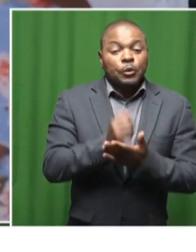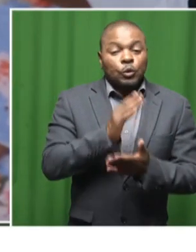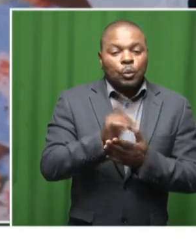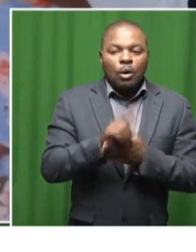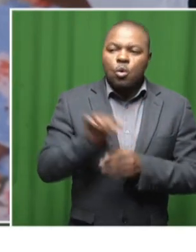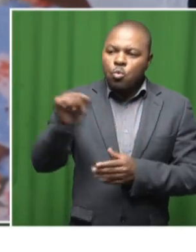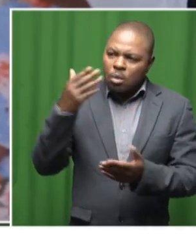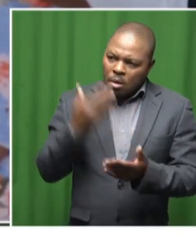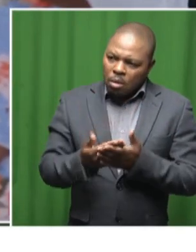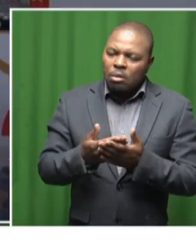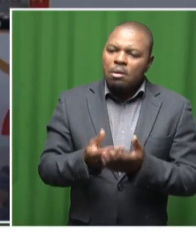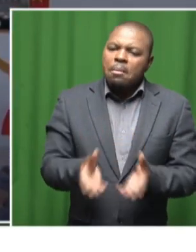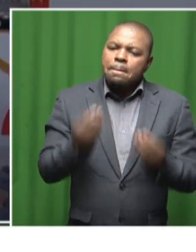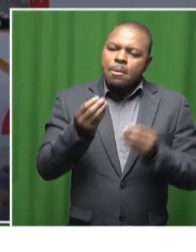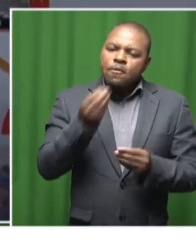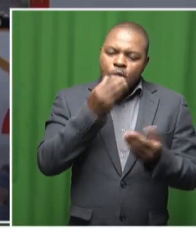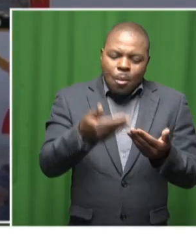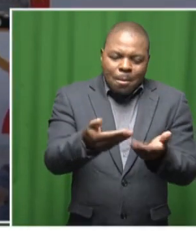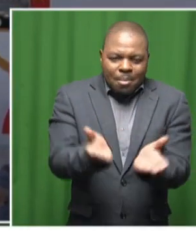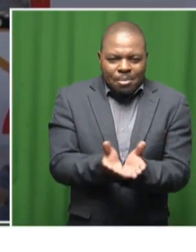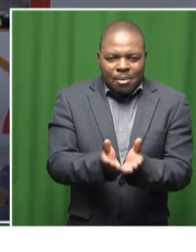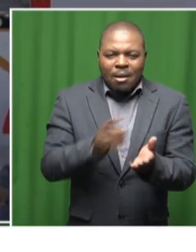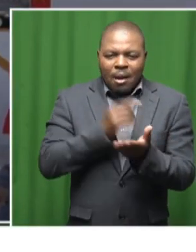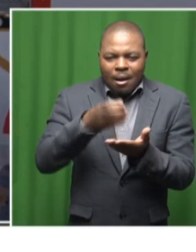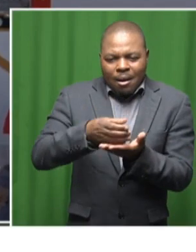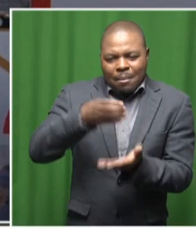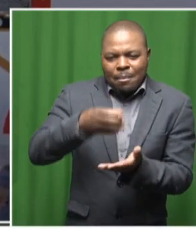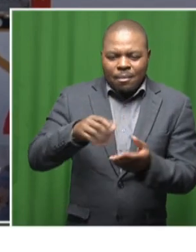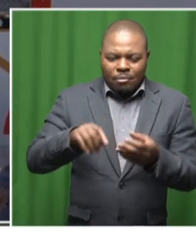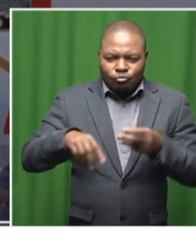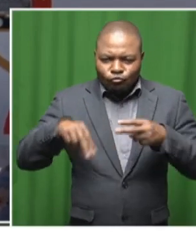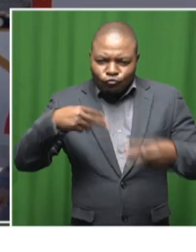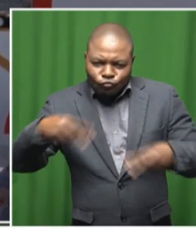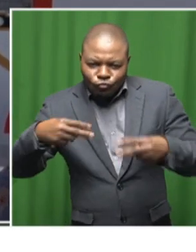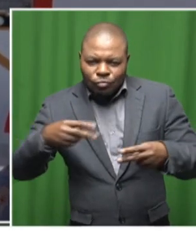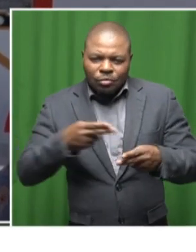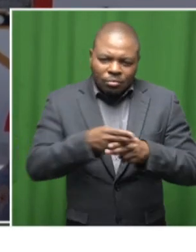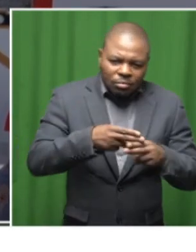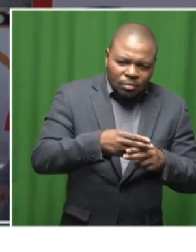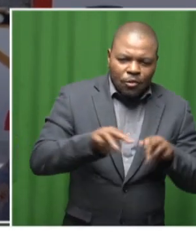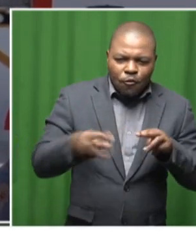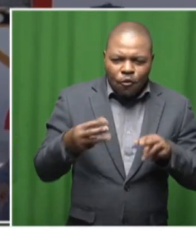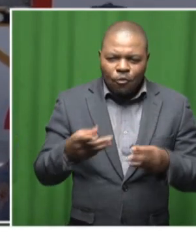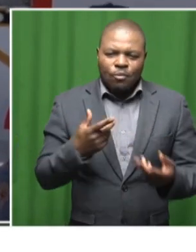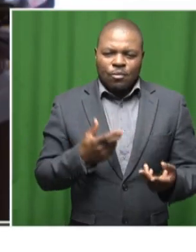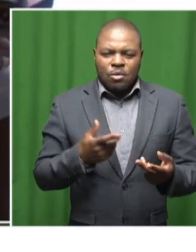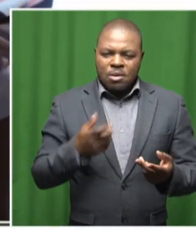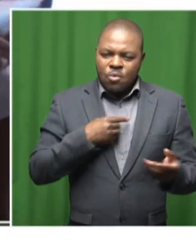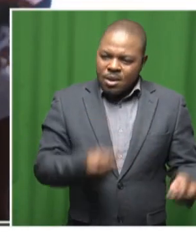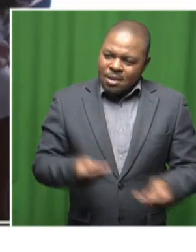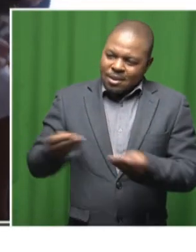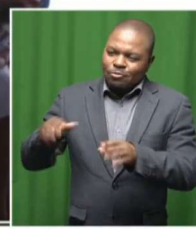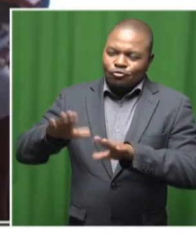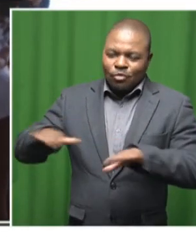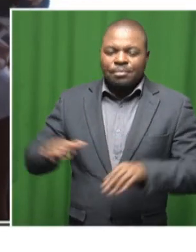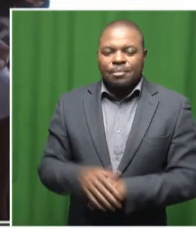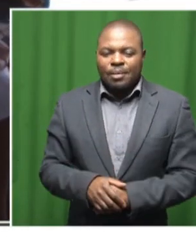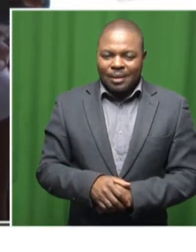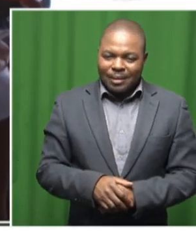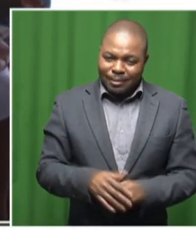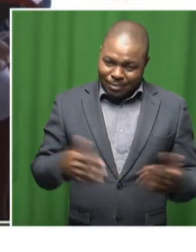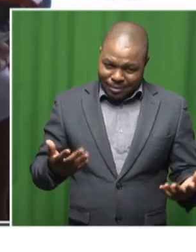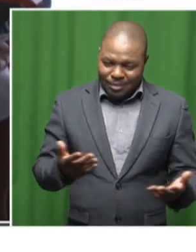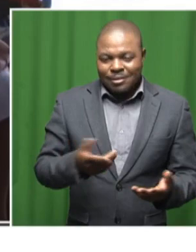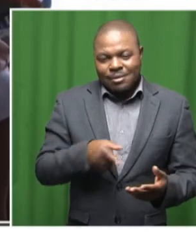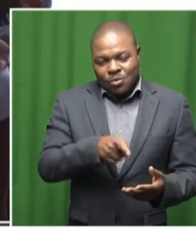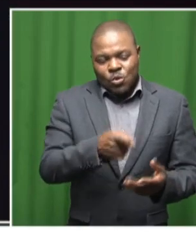get your food in a plate. You know, you need a cup, you need utensils. So we've also been able to provide this to the children. Right. So those are some of the